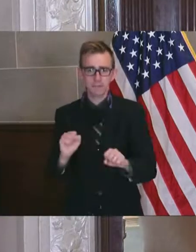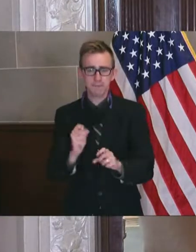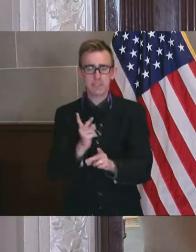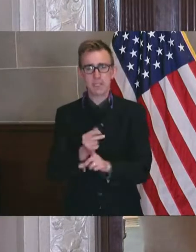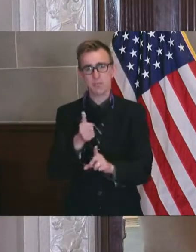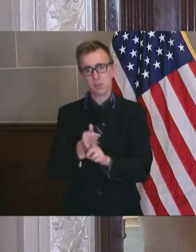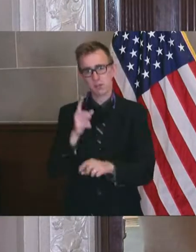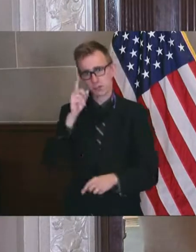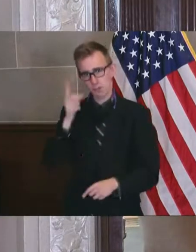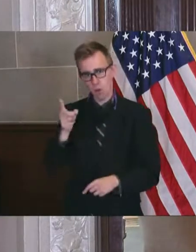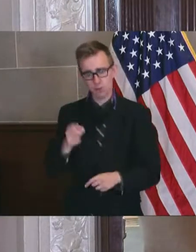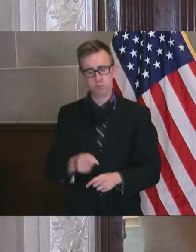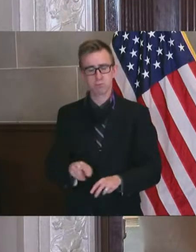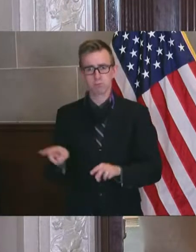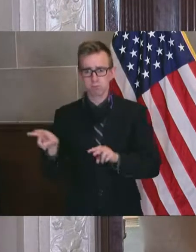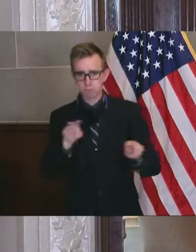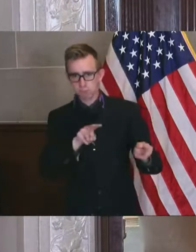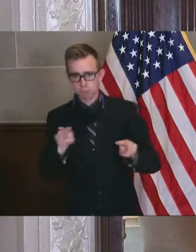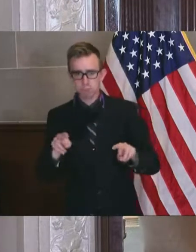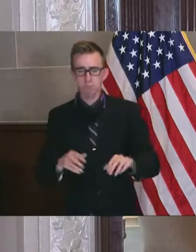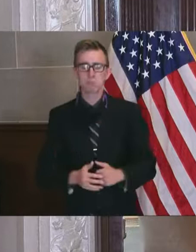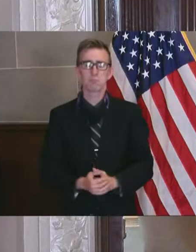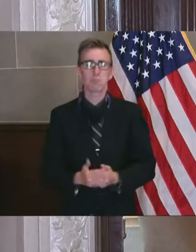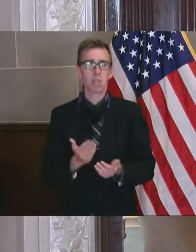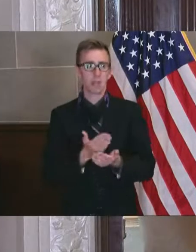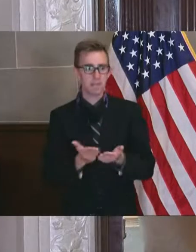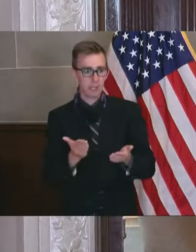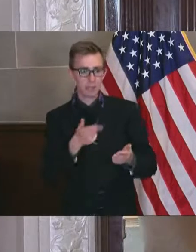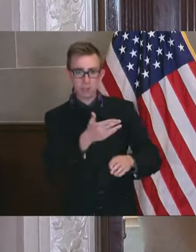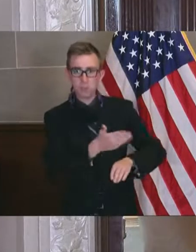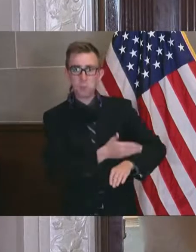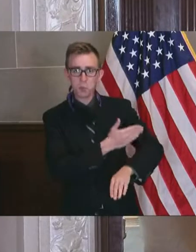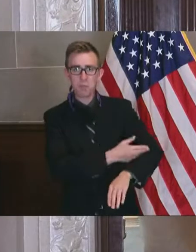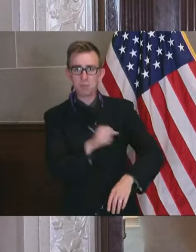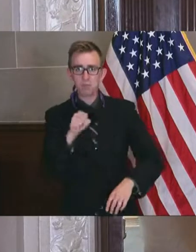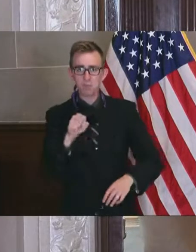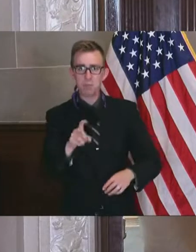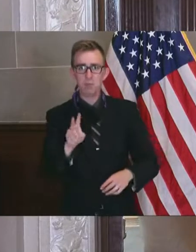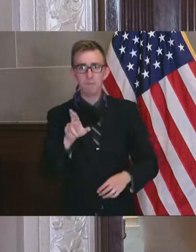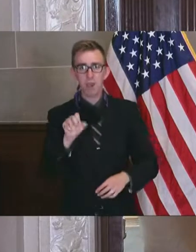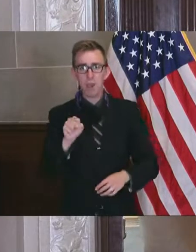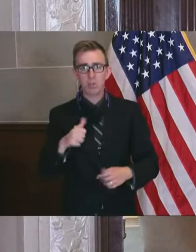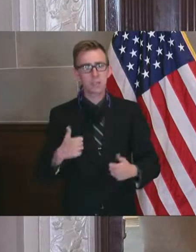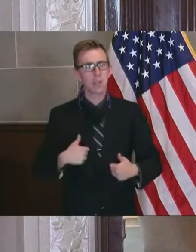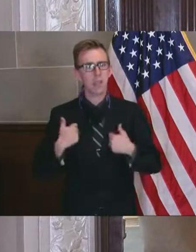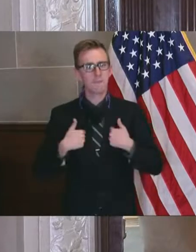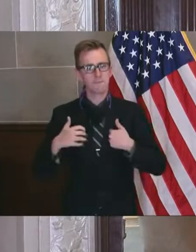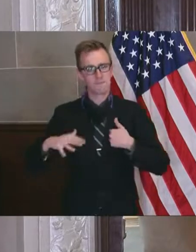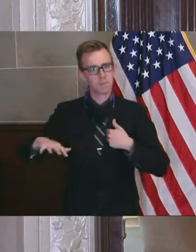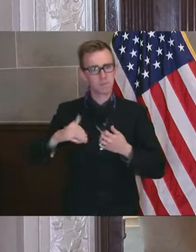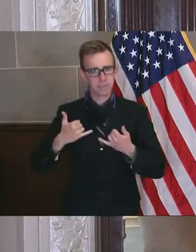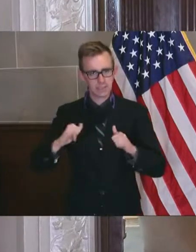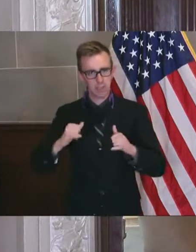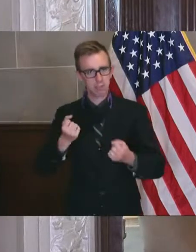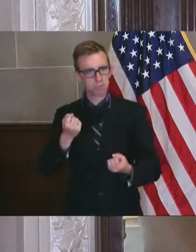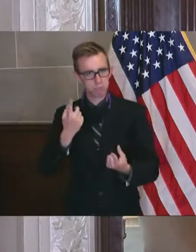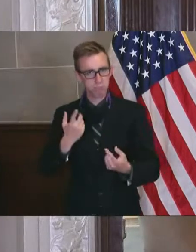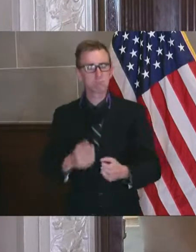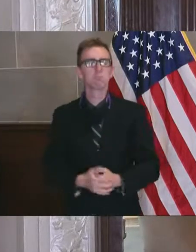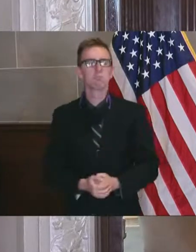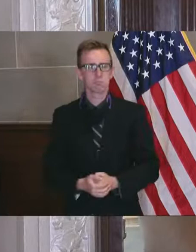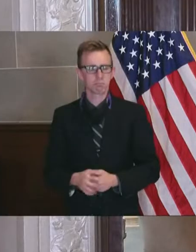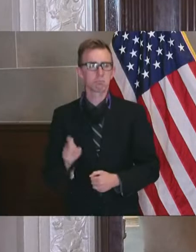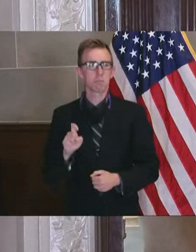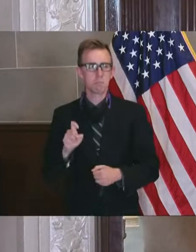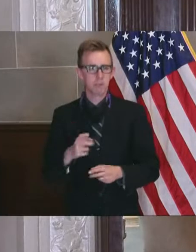be proactive. Even though things are improving, this virus is not gone. We must continue taking steps